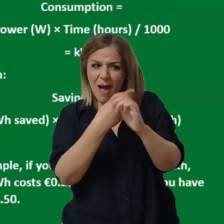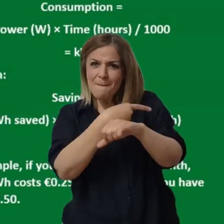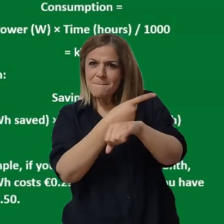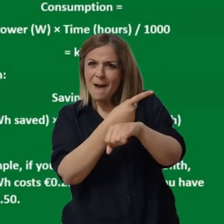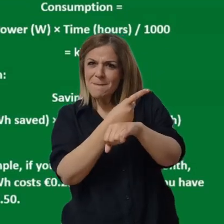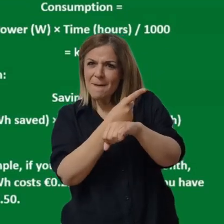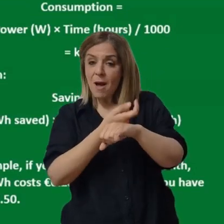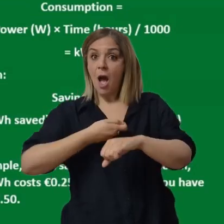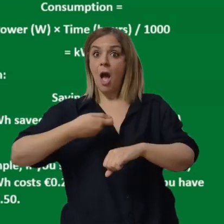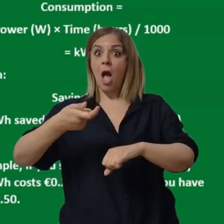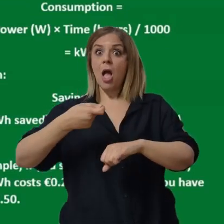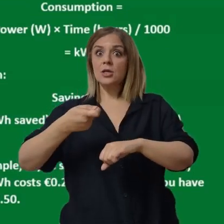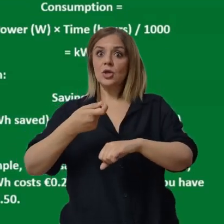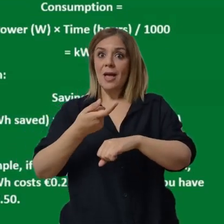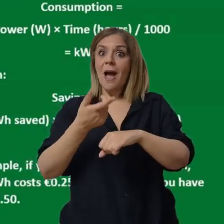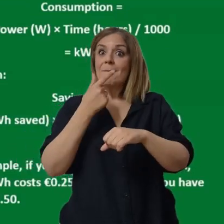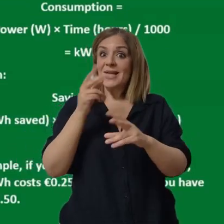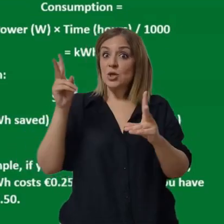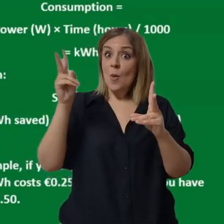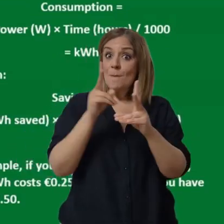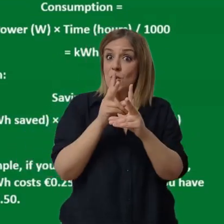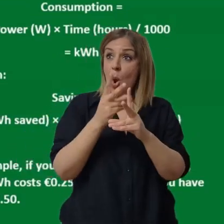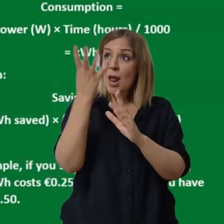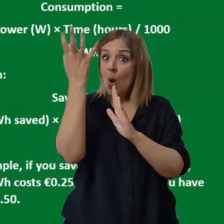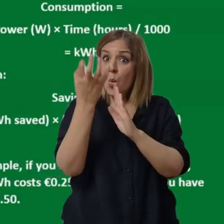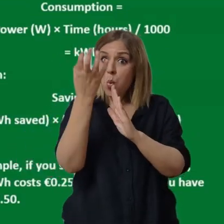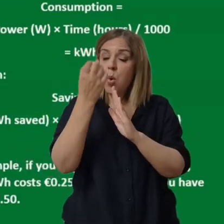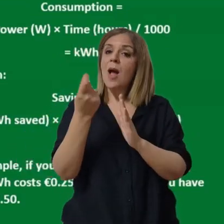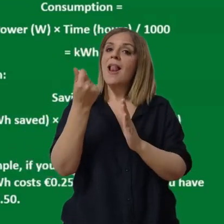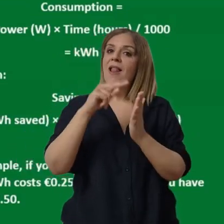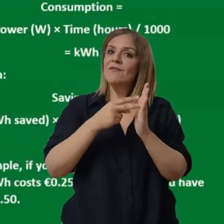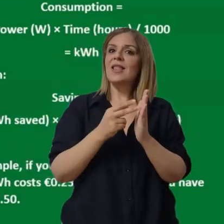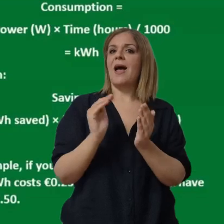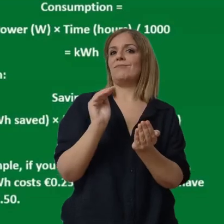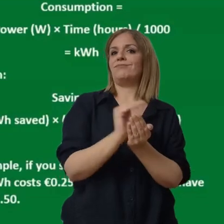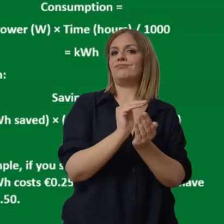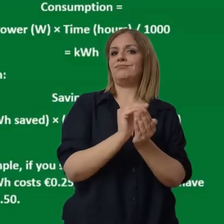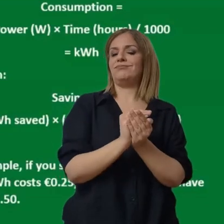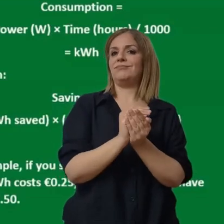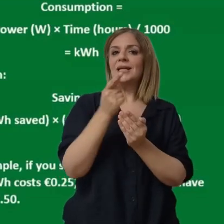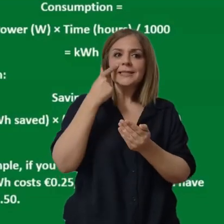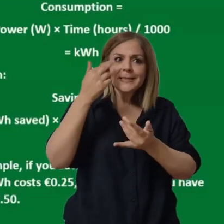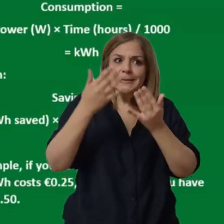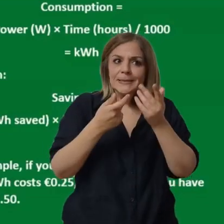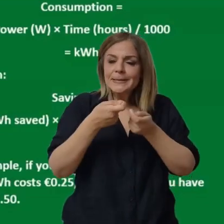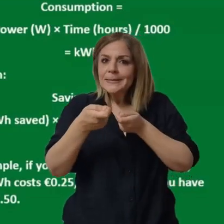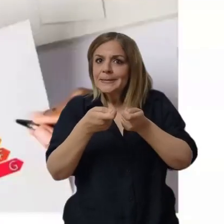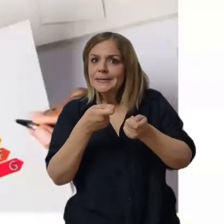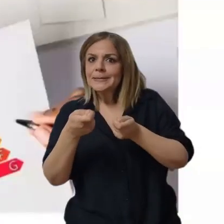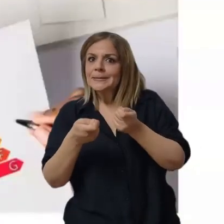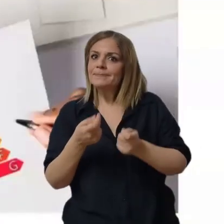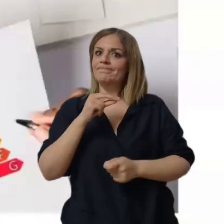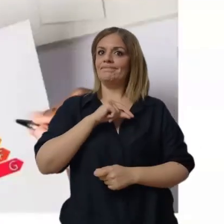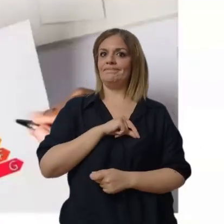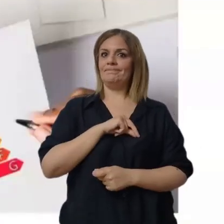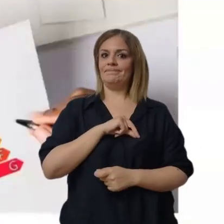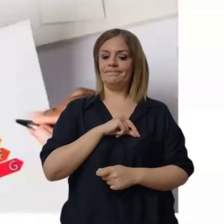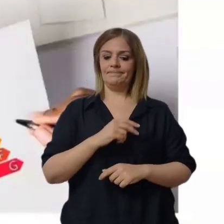it has a double effect on your budget and on the environment.